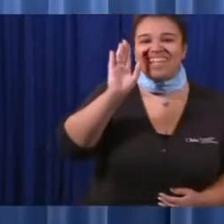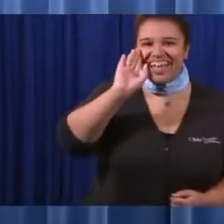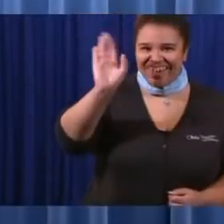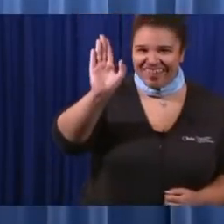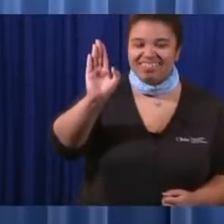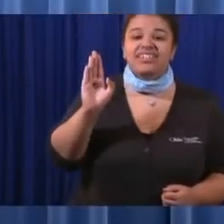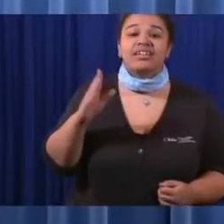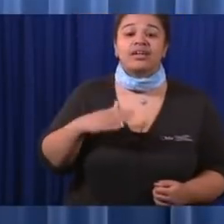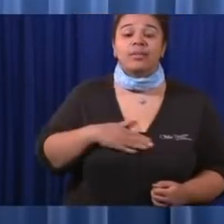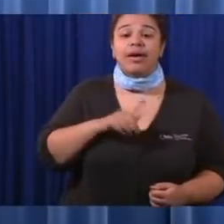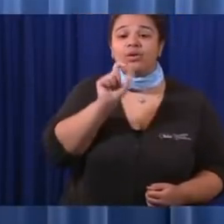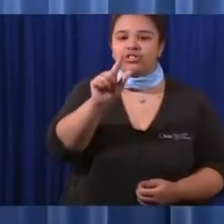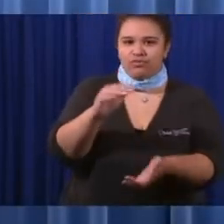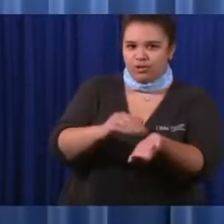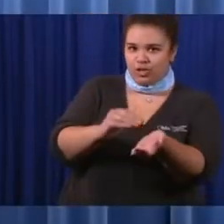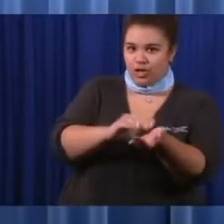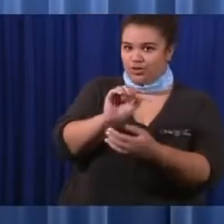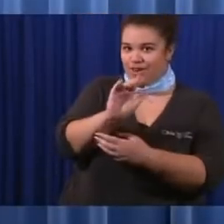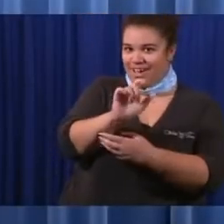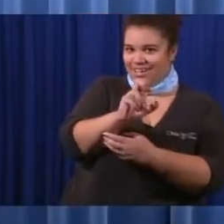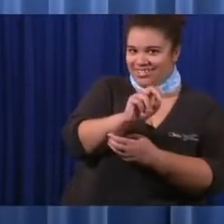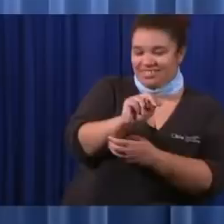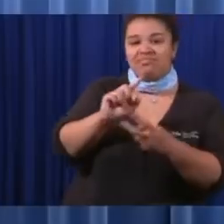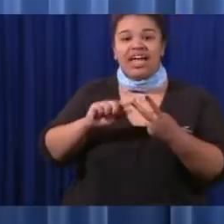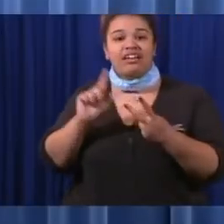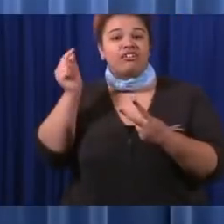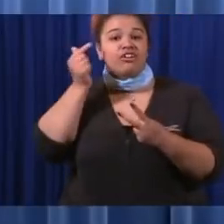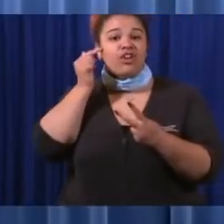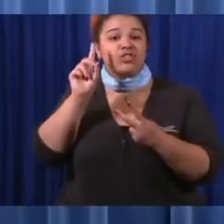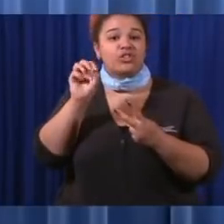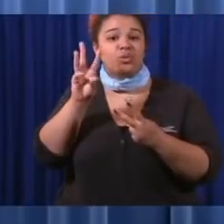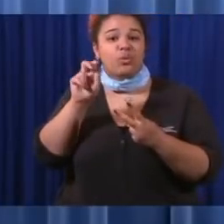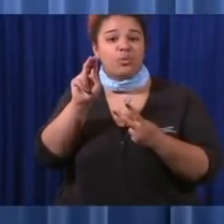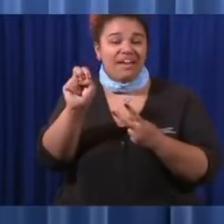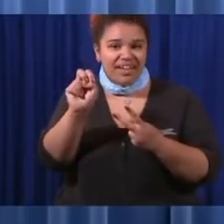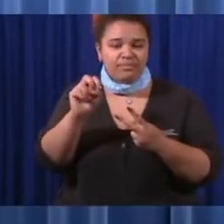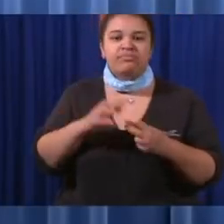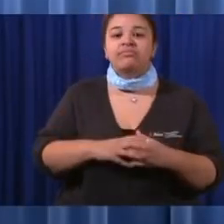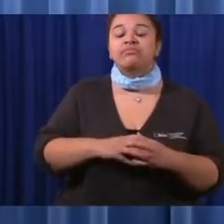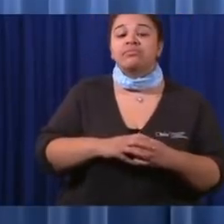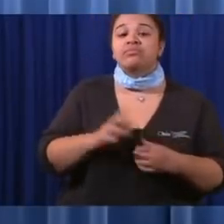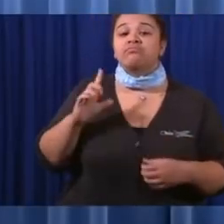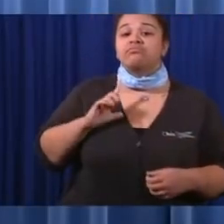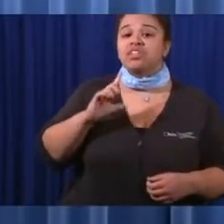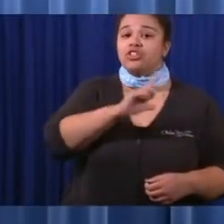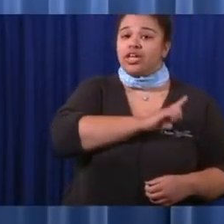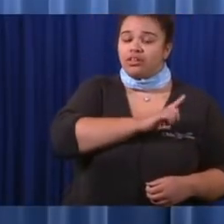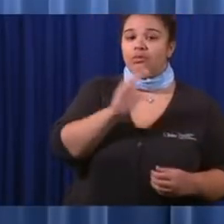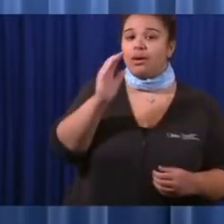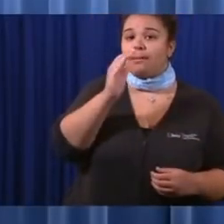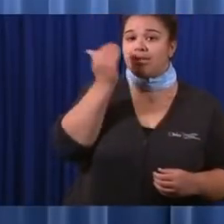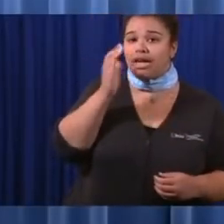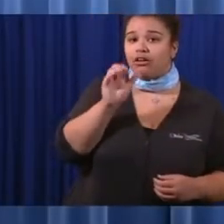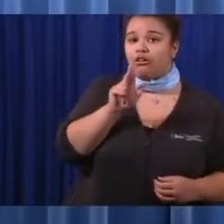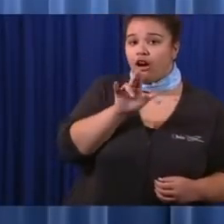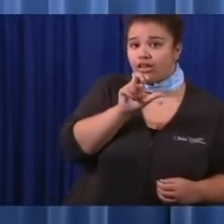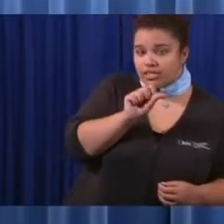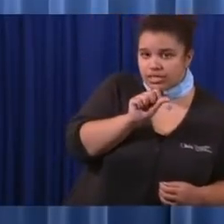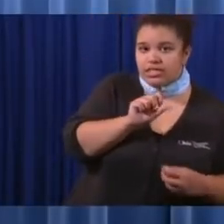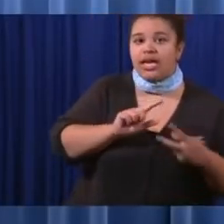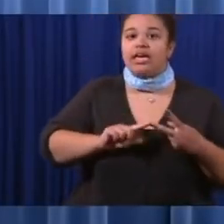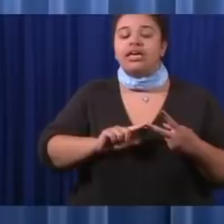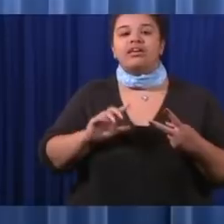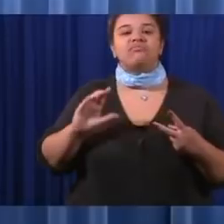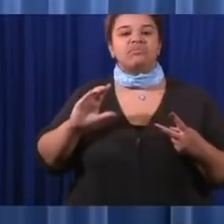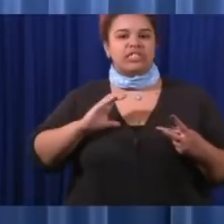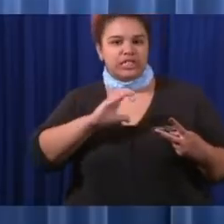is for each Dr. Acton and Governor DeWine. The Ohio Legislative Black Caucus and the cities of Cleveland and Columbus